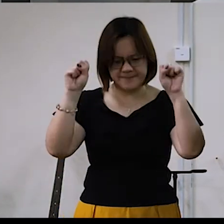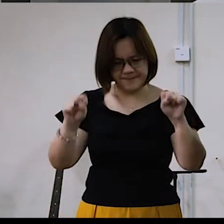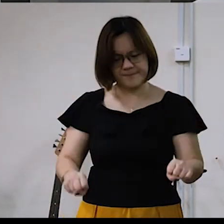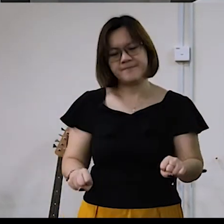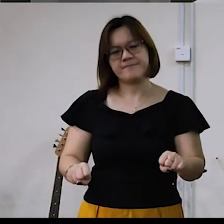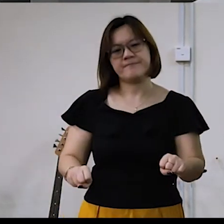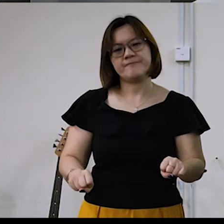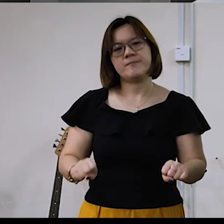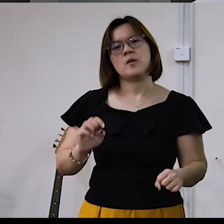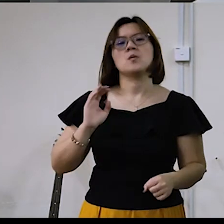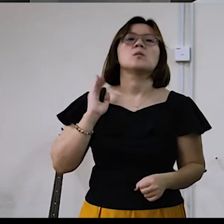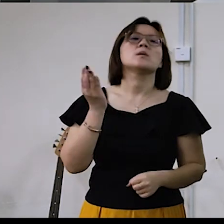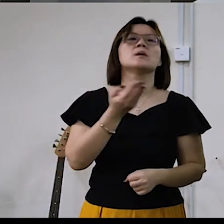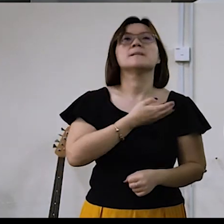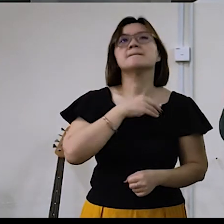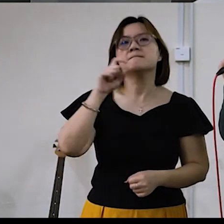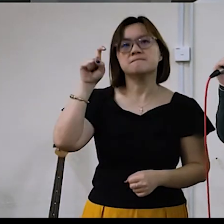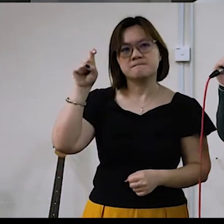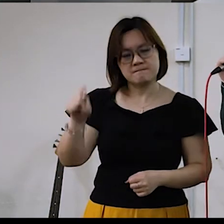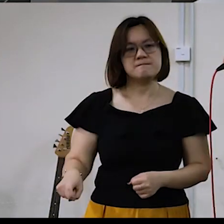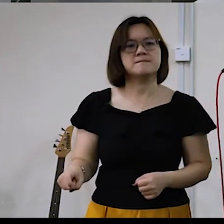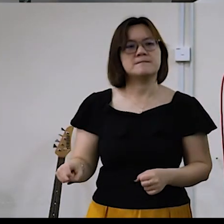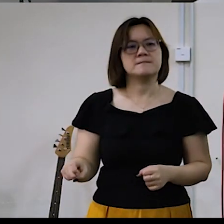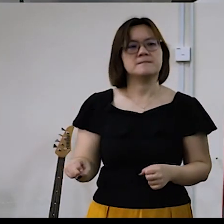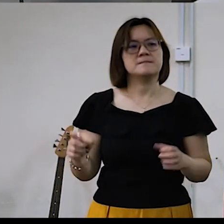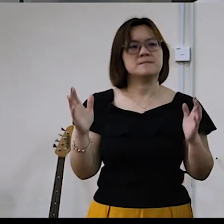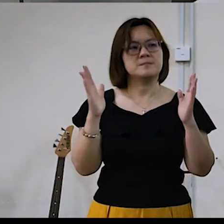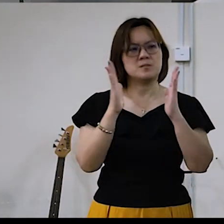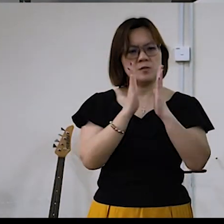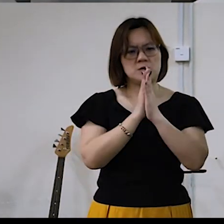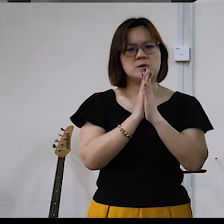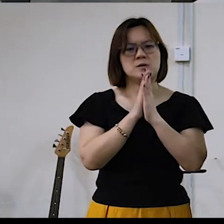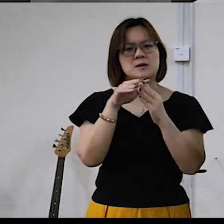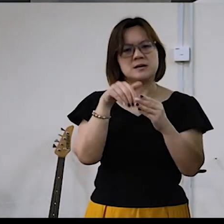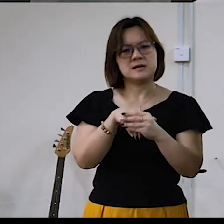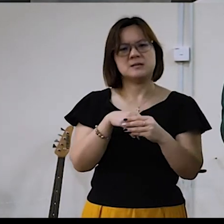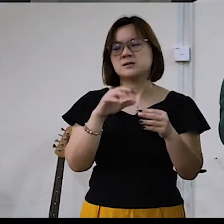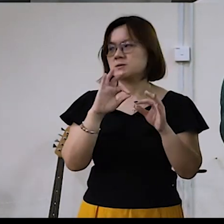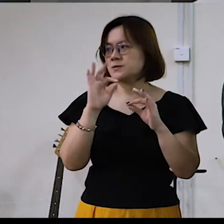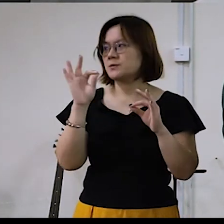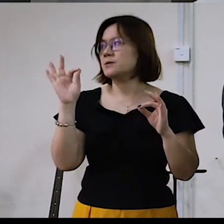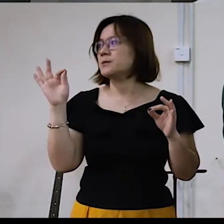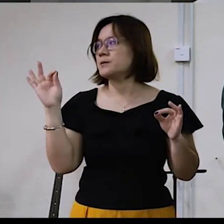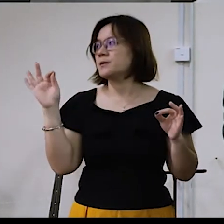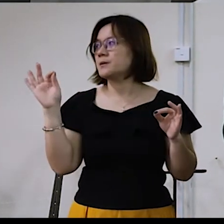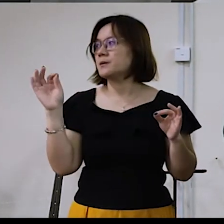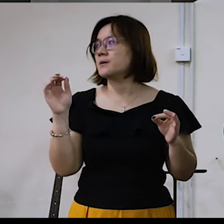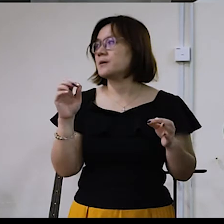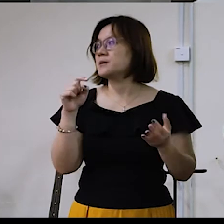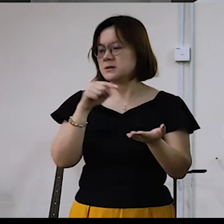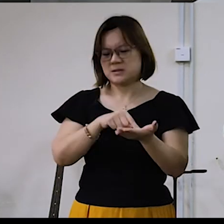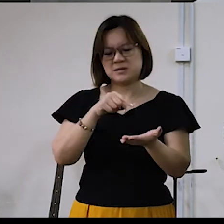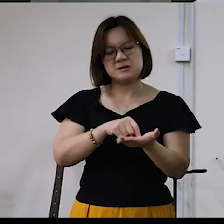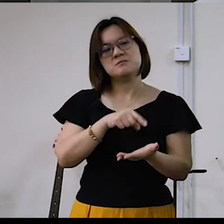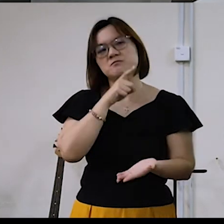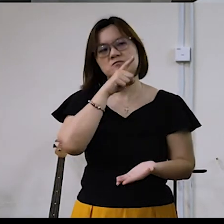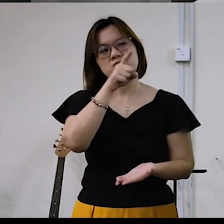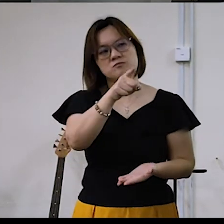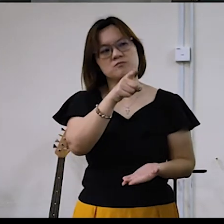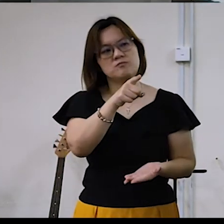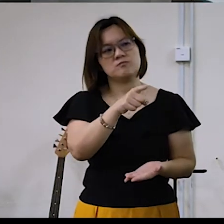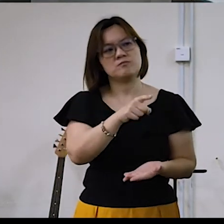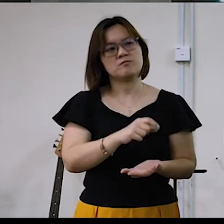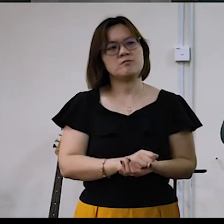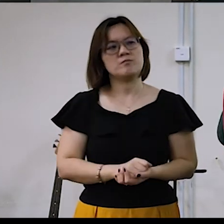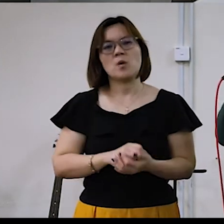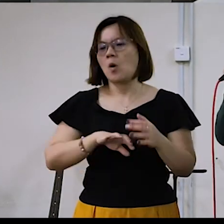Don't tell anyone, don't let anyone stop you from believing that truth. Every born-again Christian